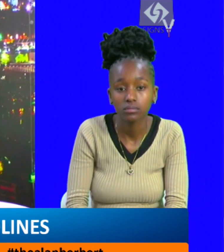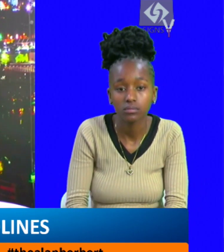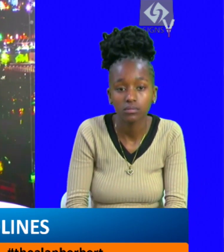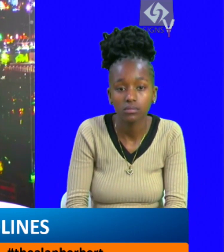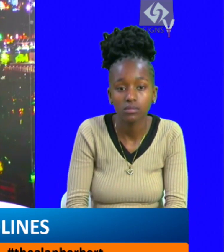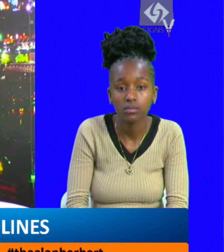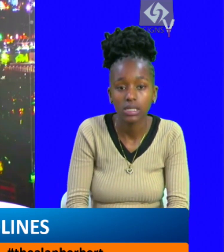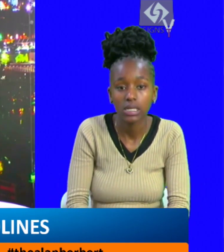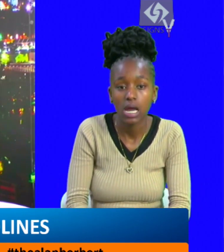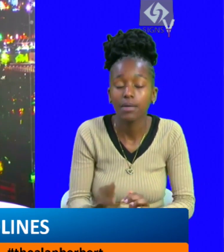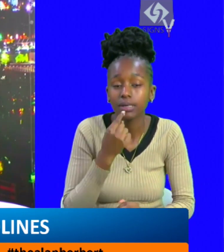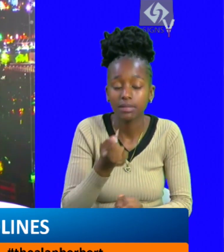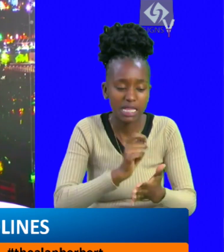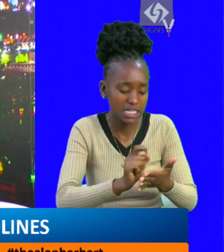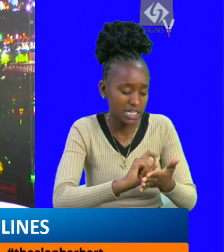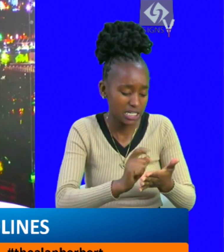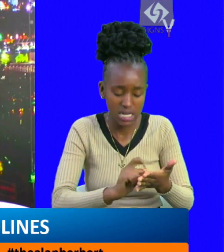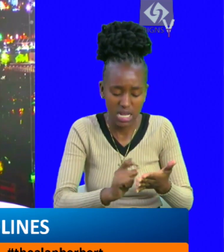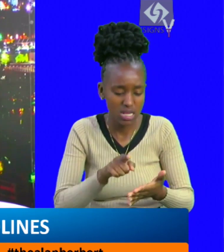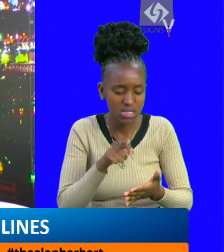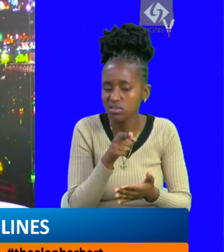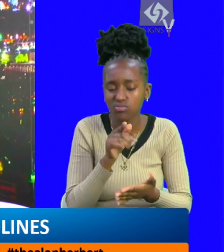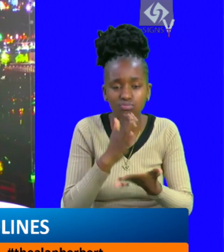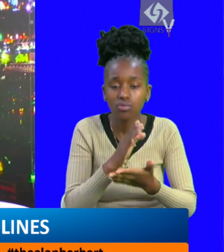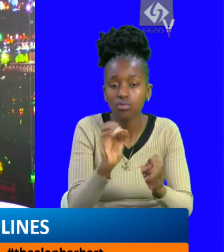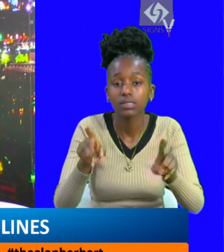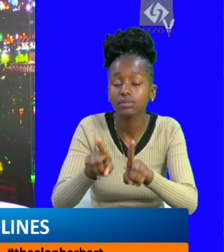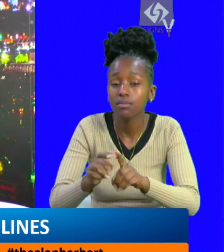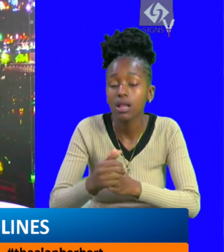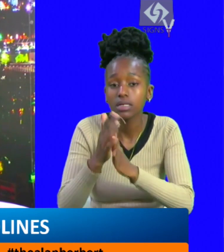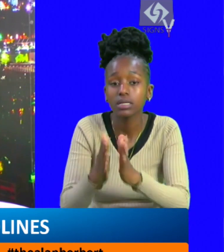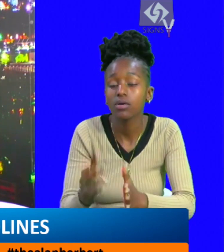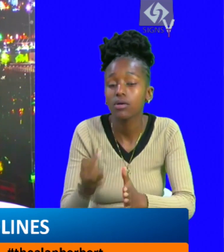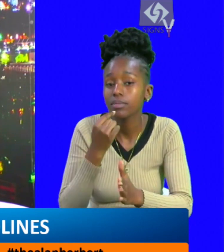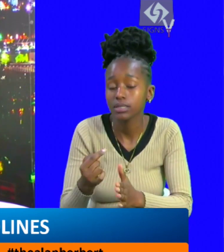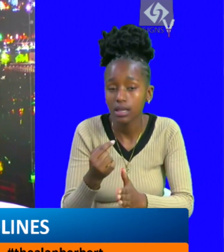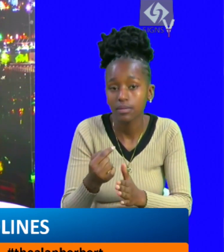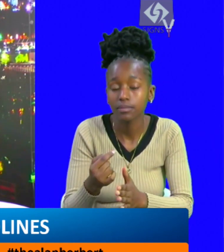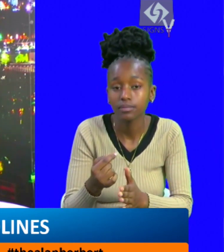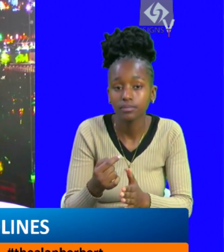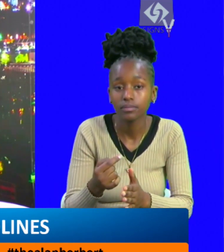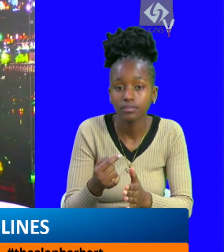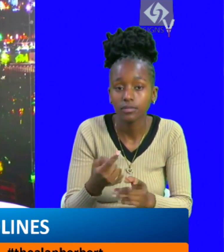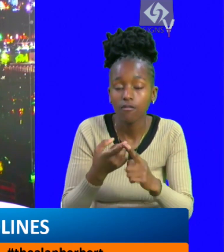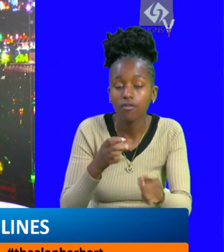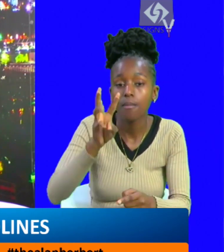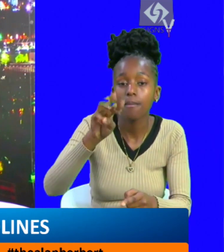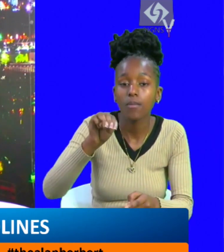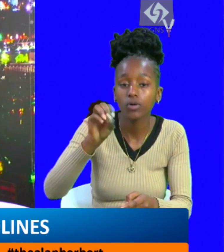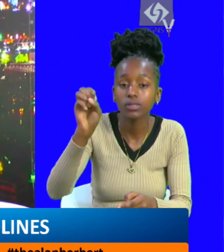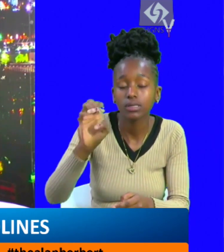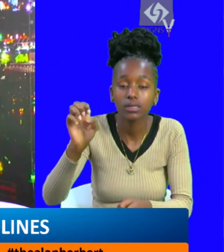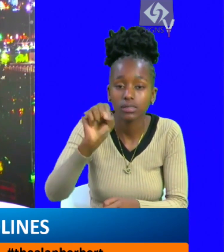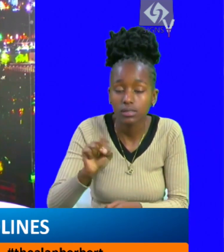that to Kenya Kwanza MPs condemns Azimio leaders over the demonstrations and provoking and